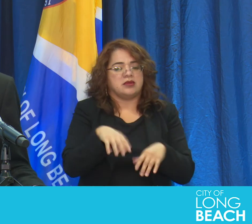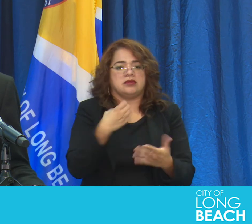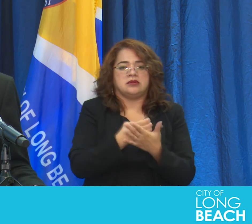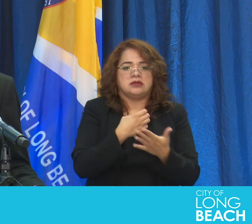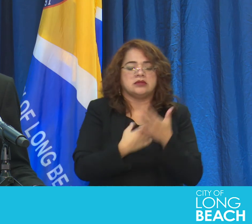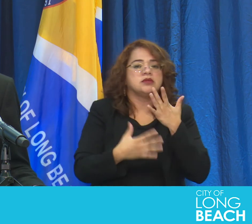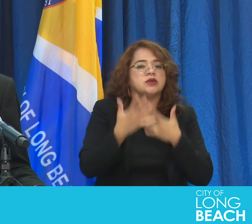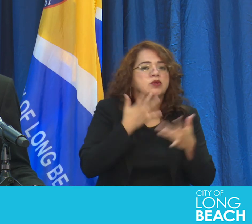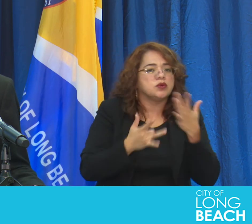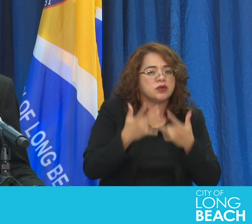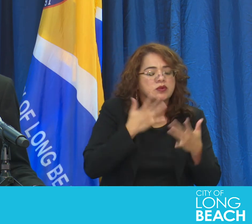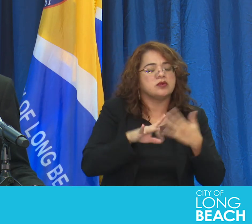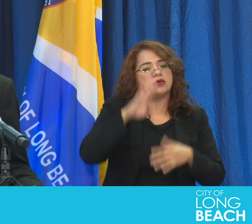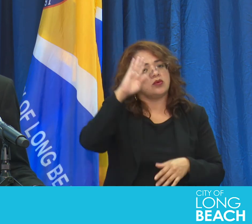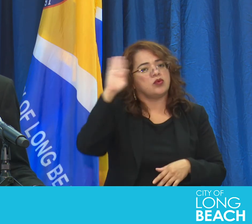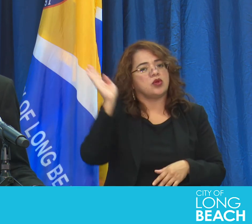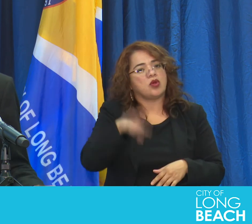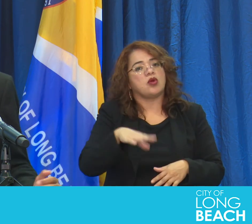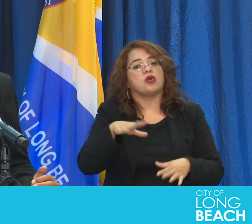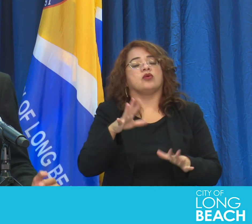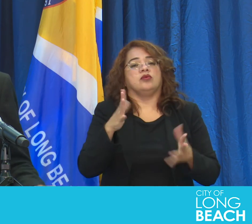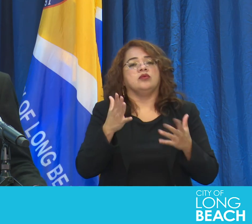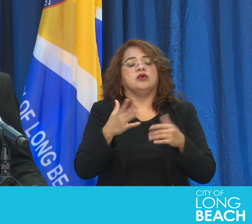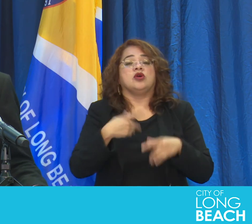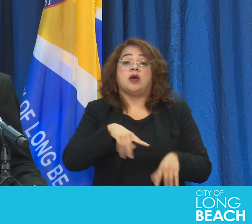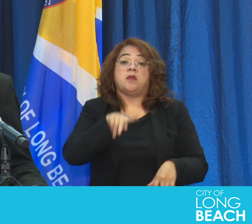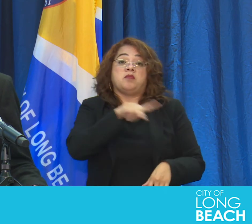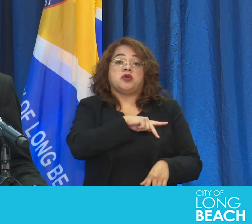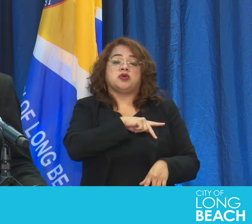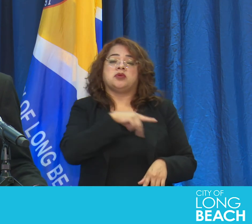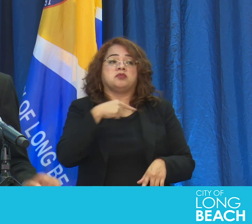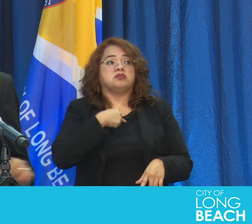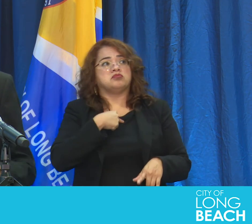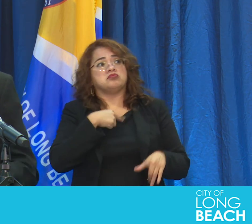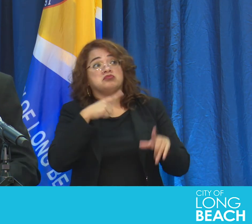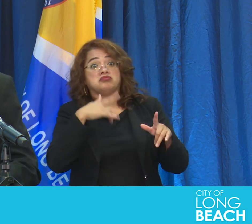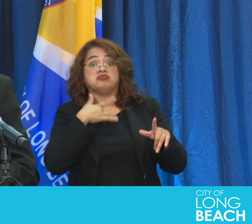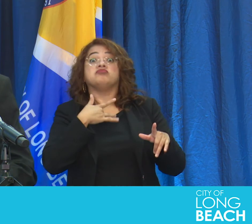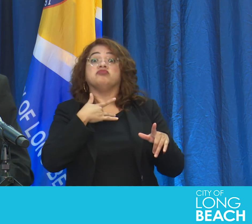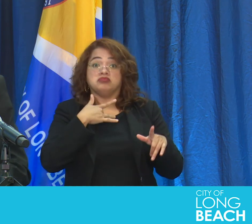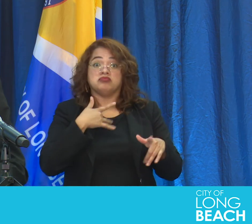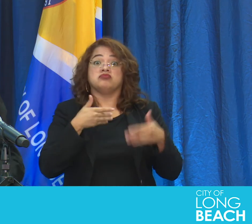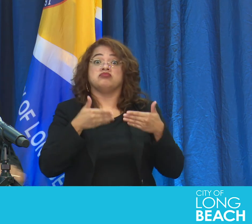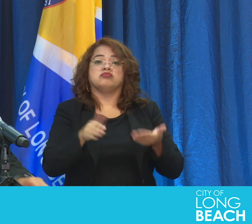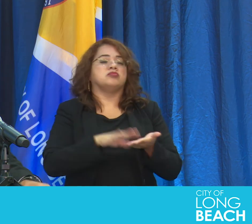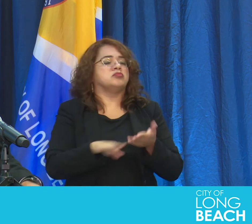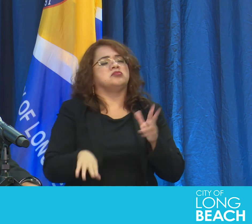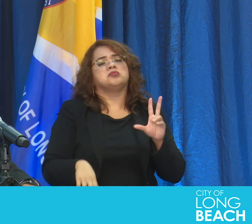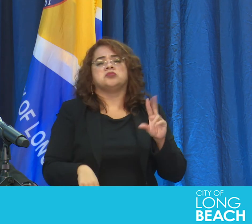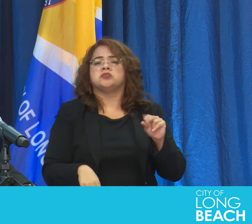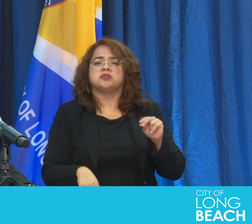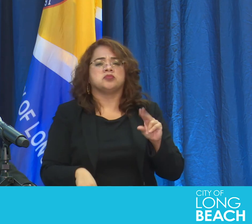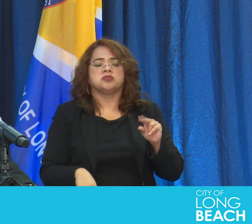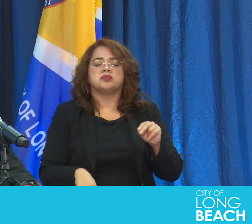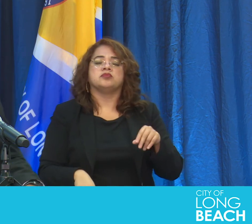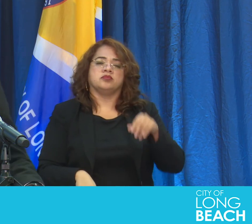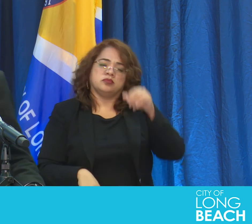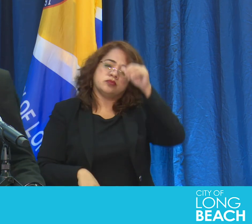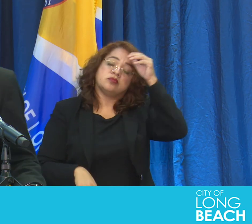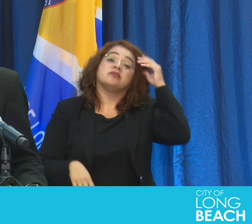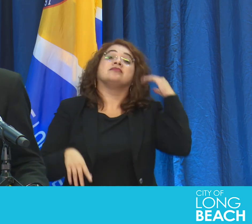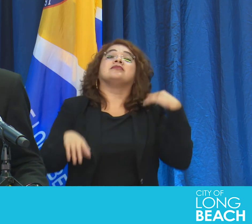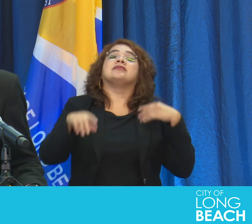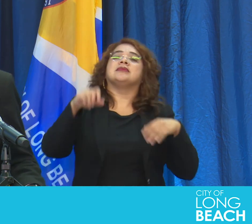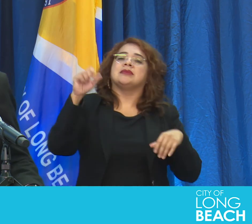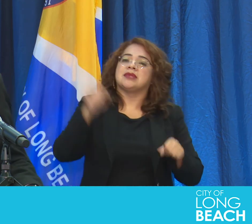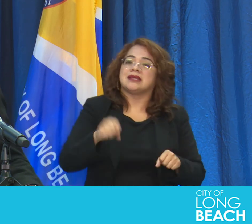moving towards, and that I personally don't expect. Also want to again note that this is a health crisis,